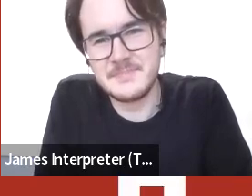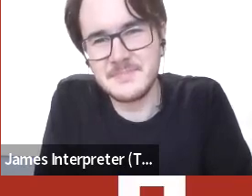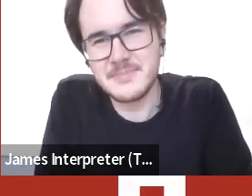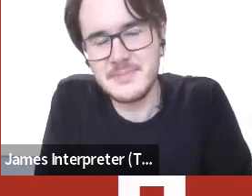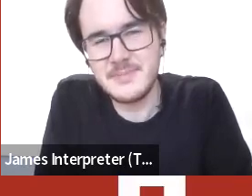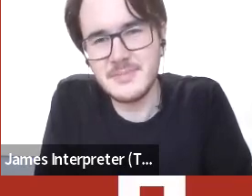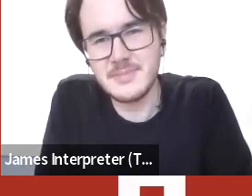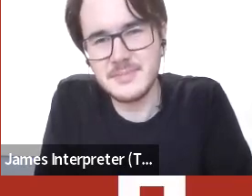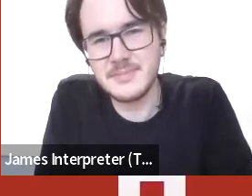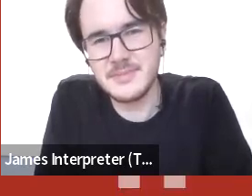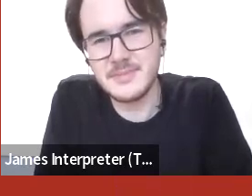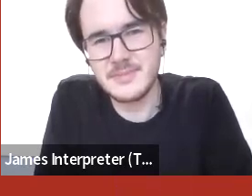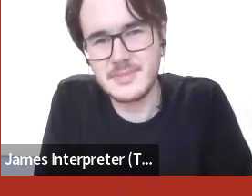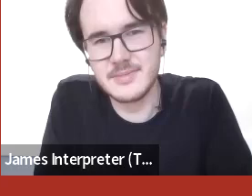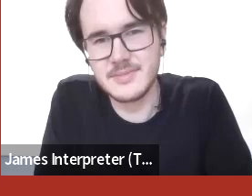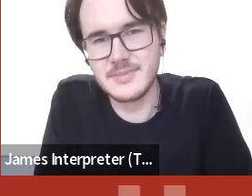Mhm.